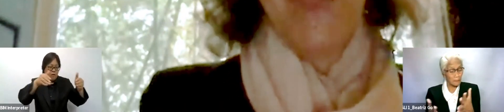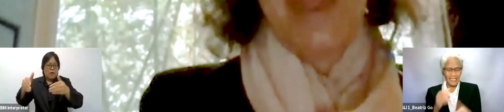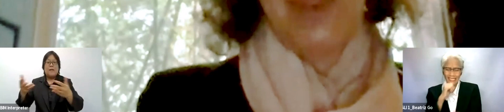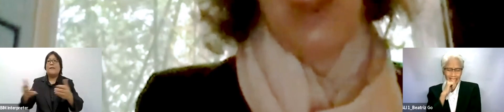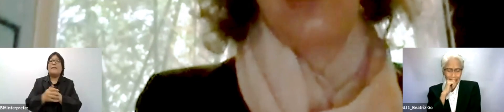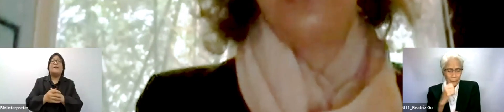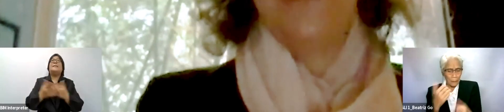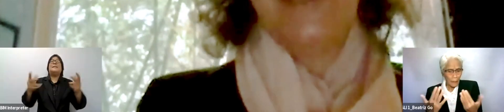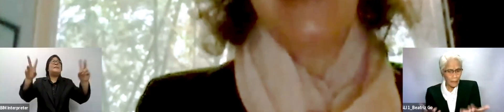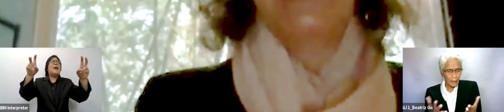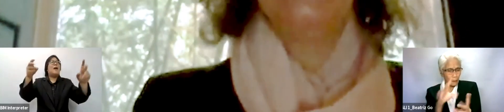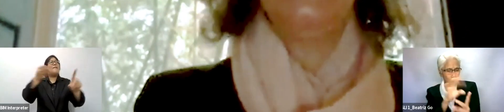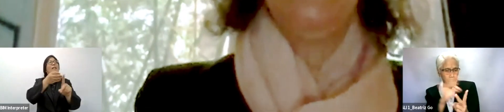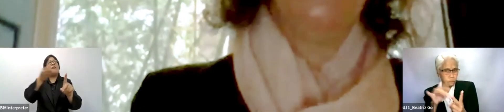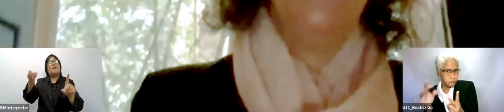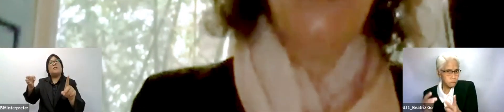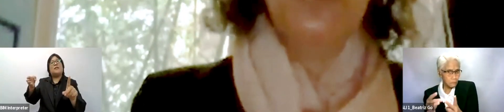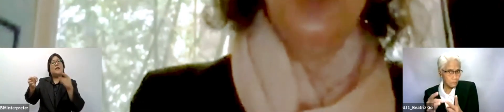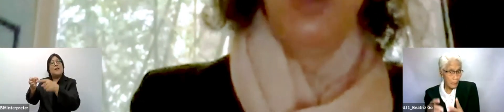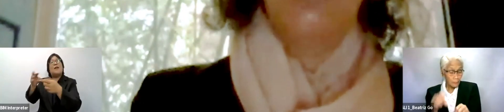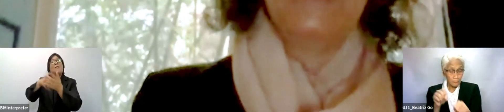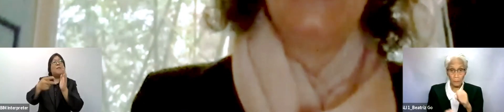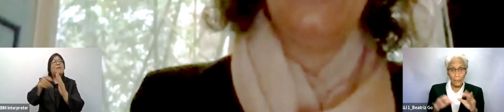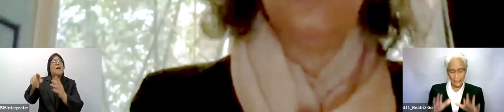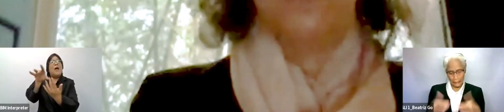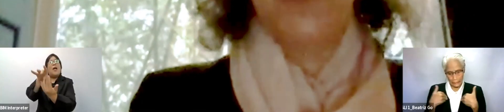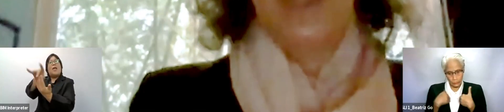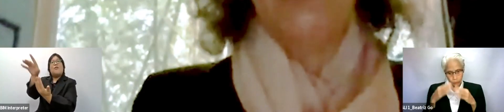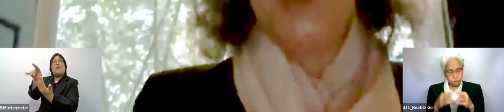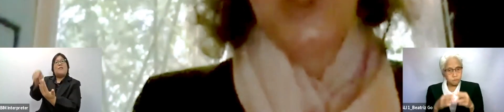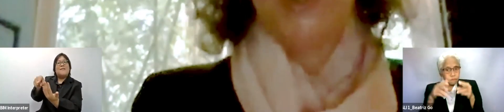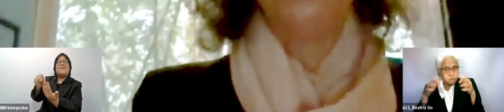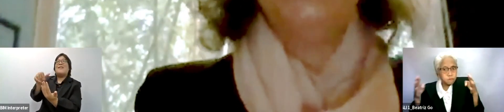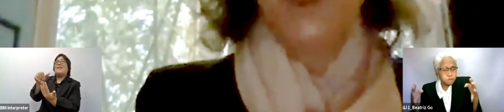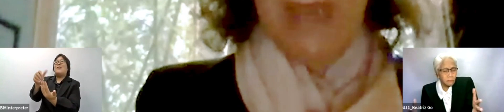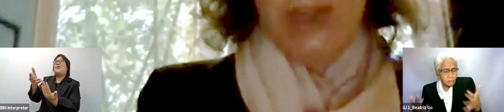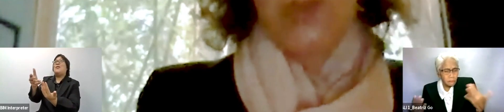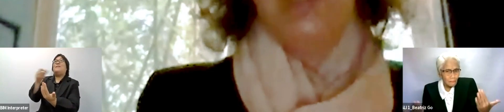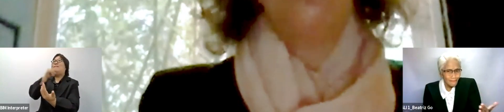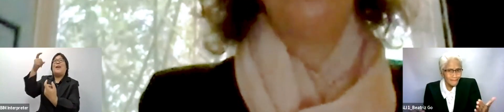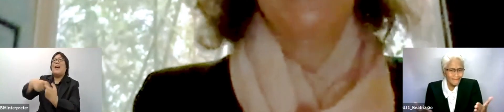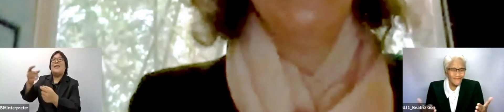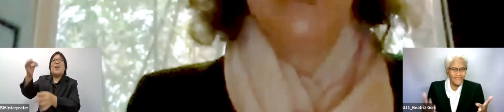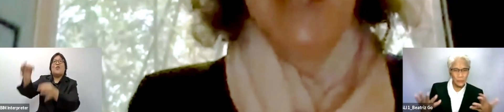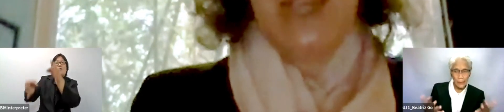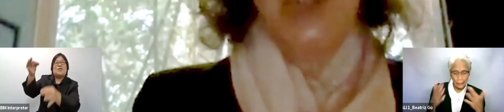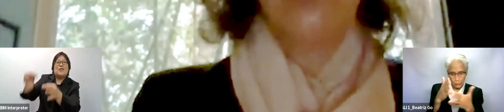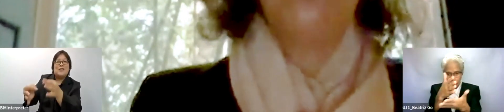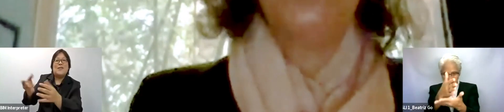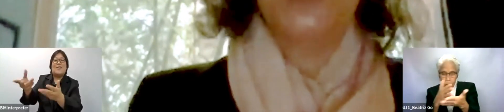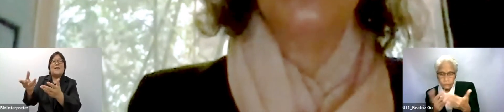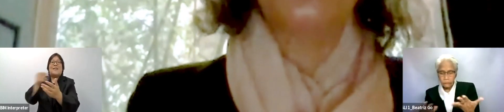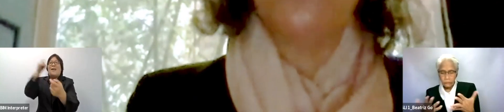non-judicial methods to basically help the child and focus on reformation and